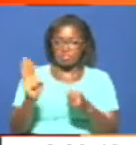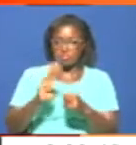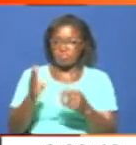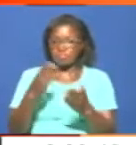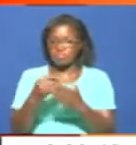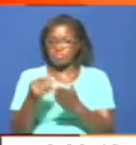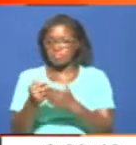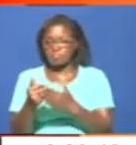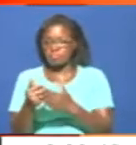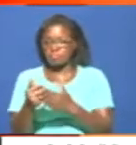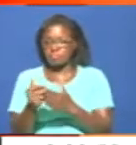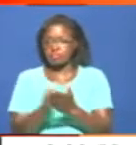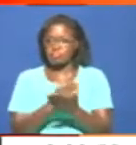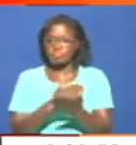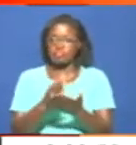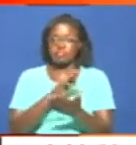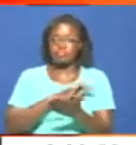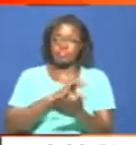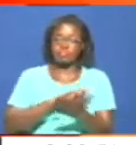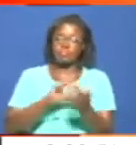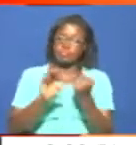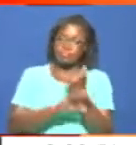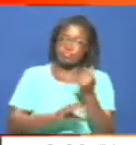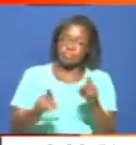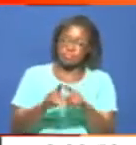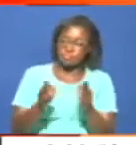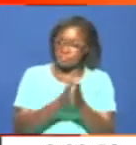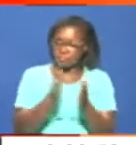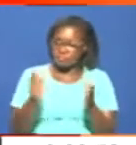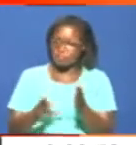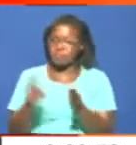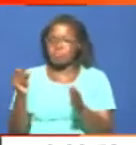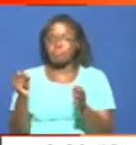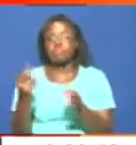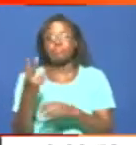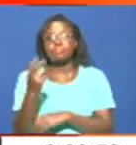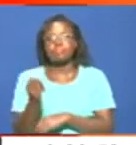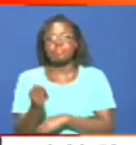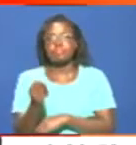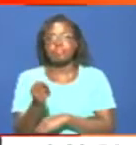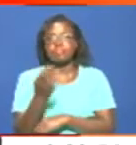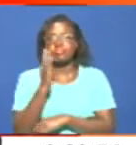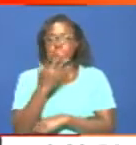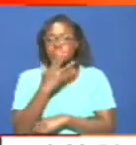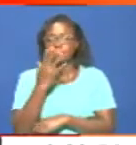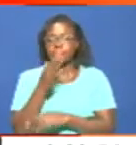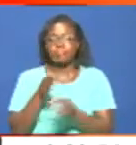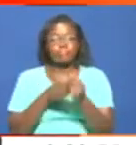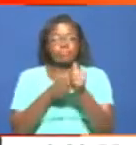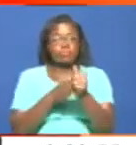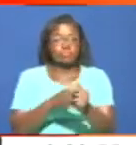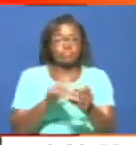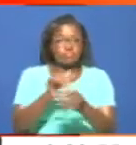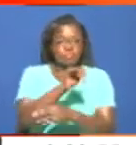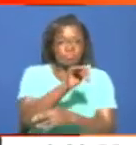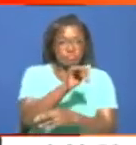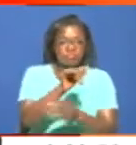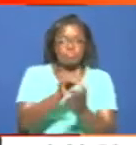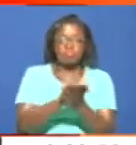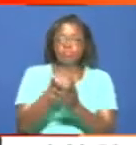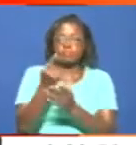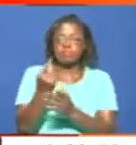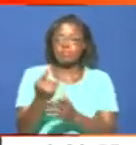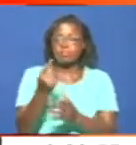the sector and the country in the same period in 2020. Flowers were the leading export, fetching the country